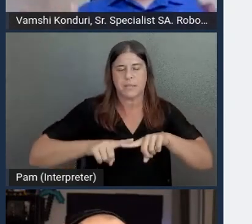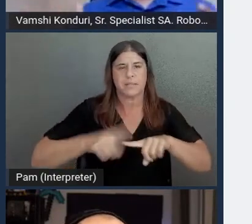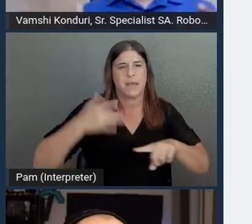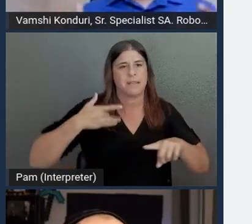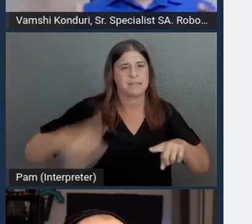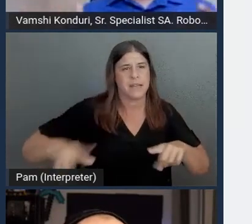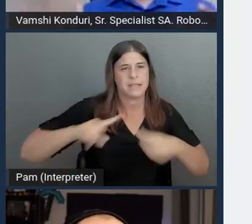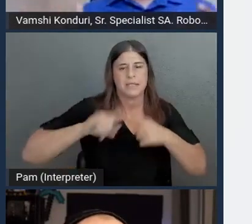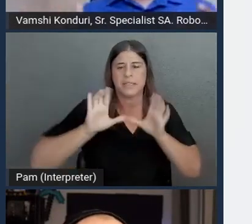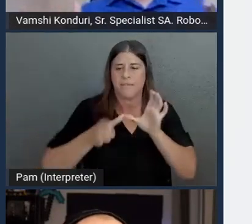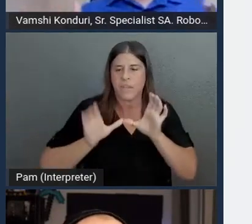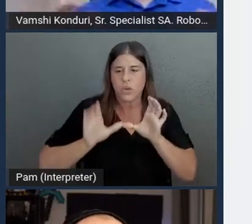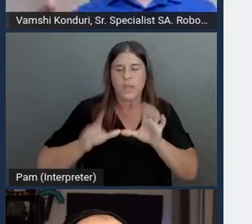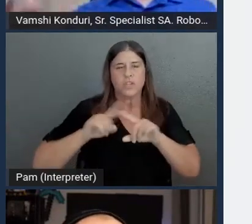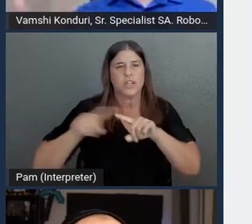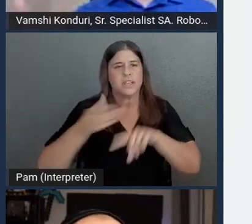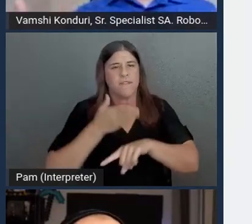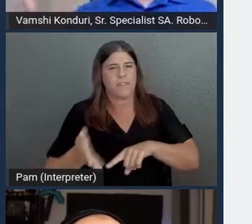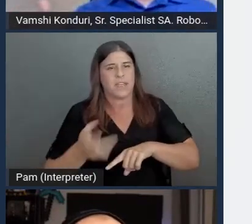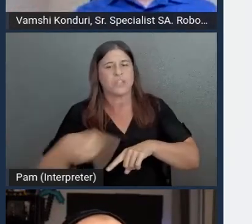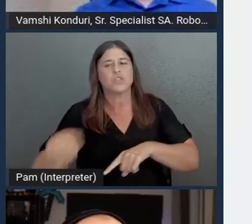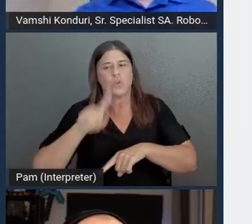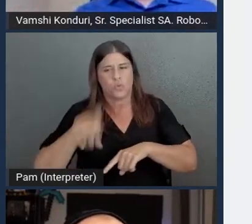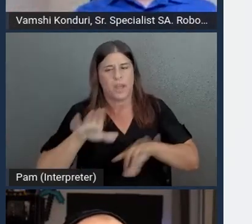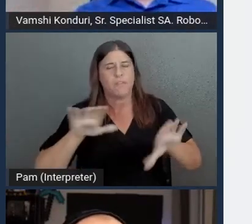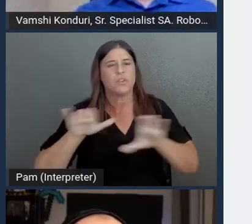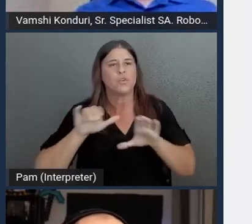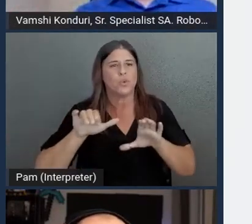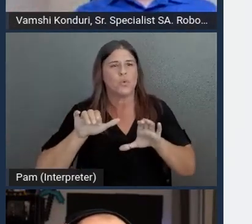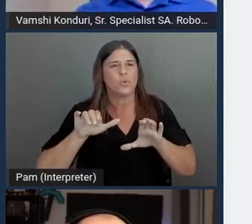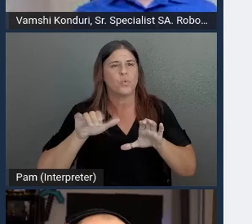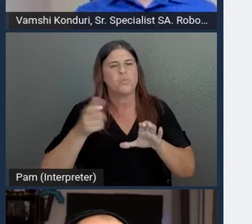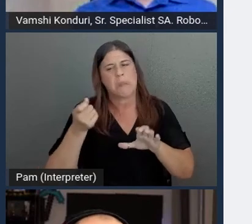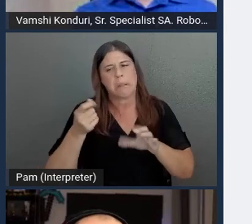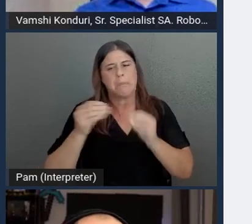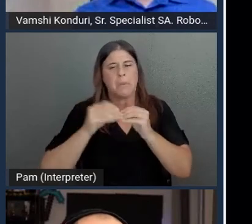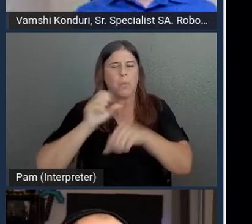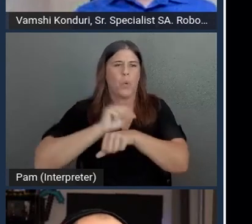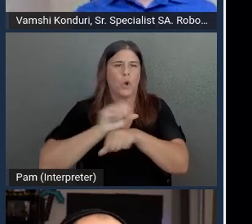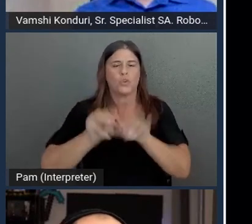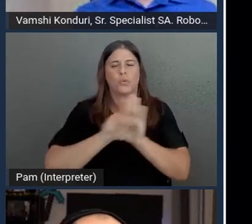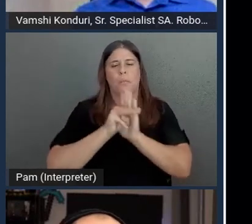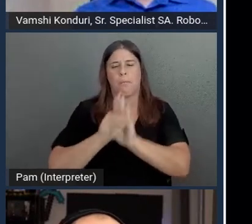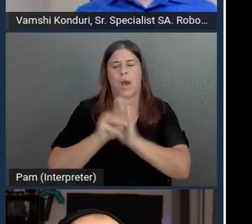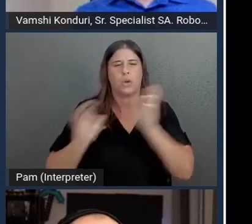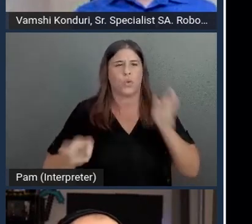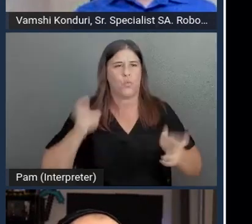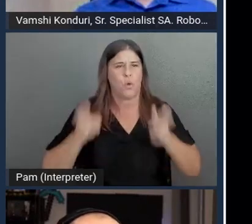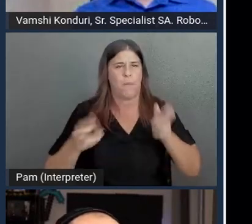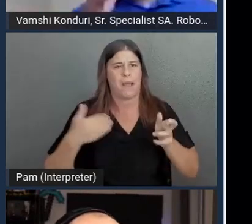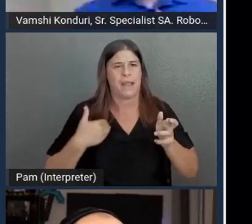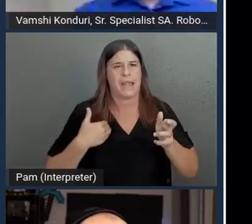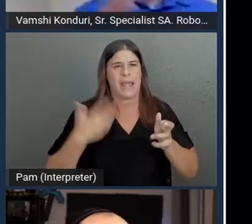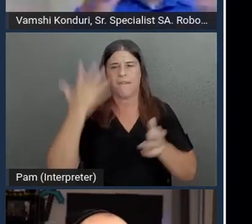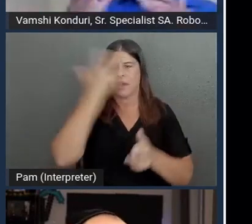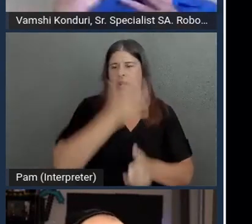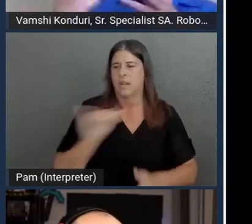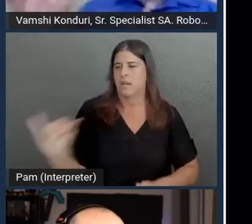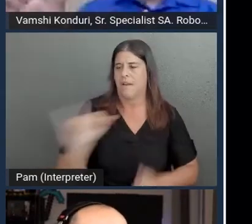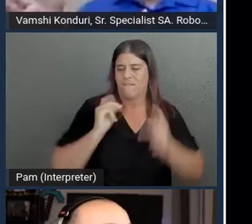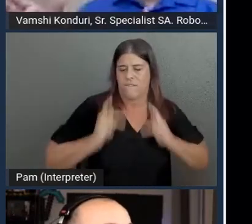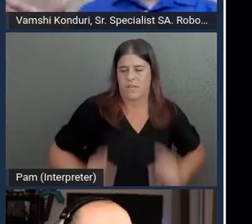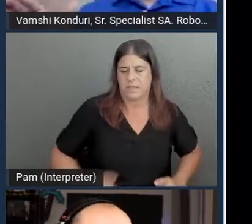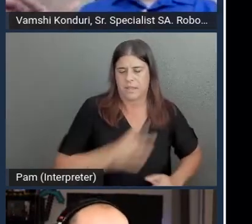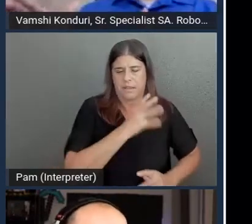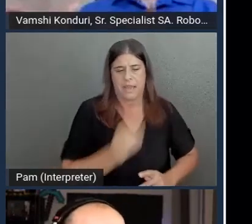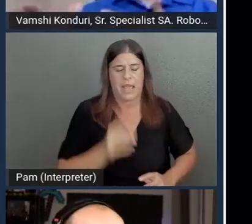aspects. So you would have to do a bit of work to model your robot and make it appear both physically and